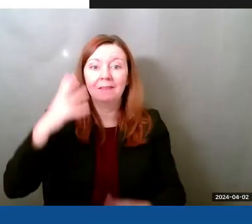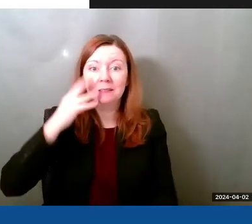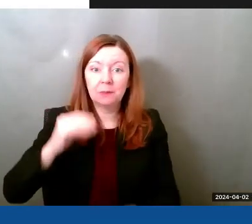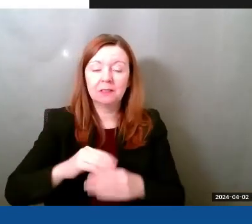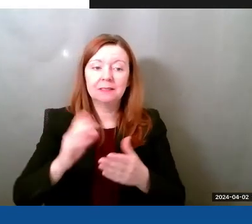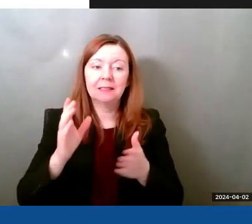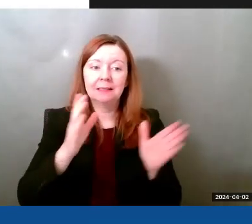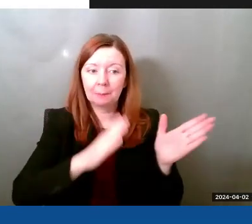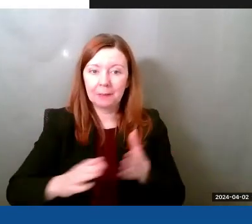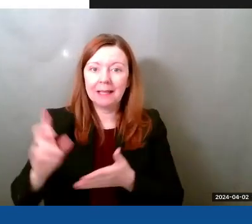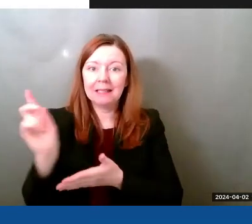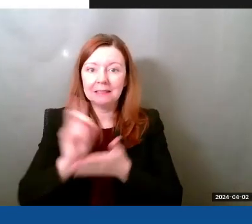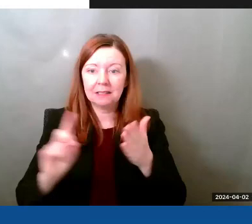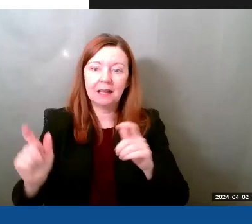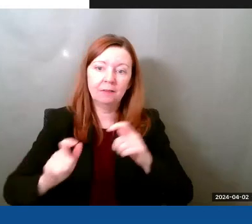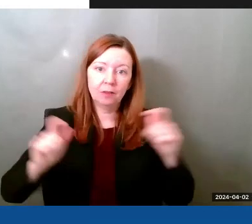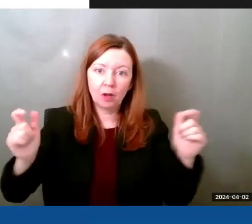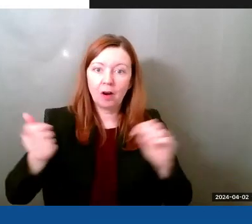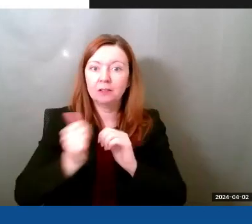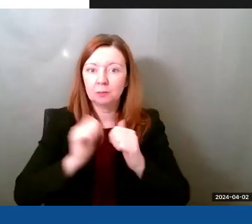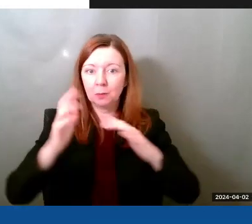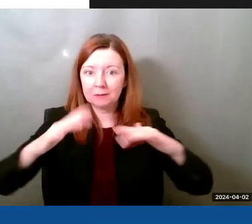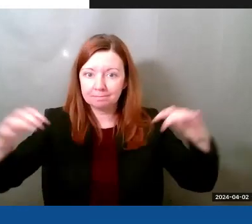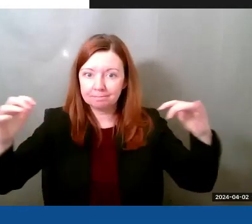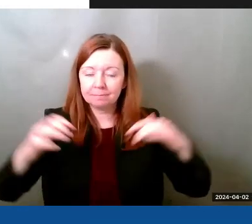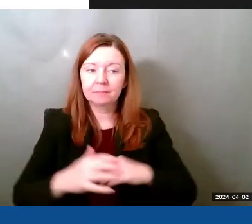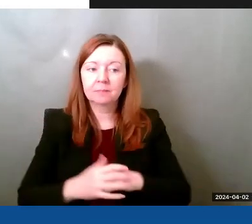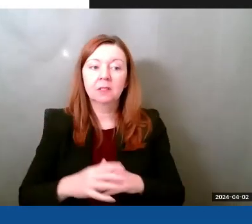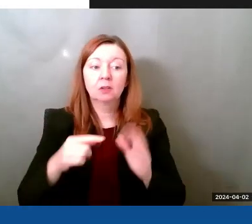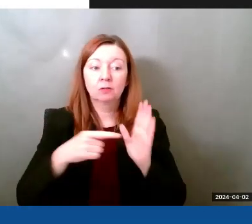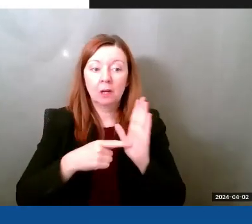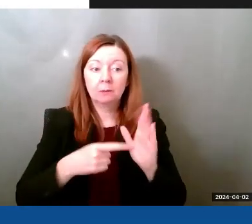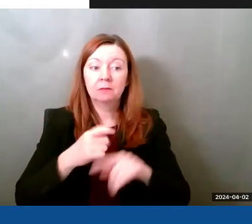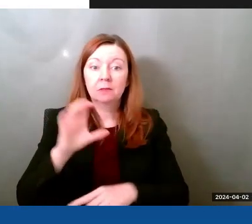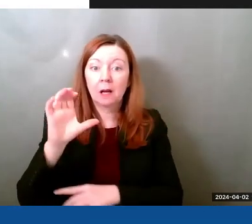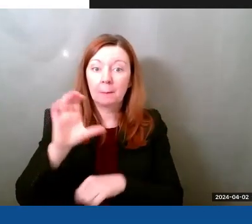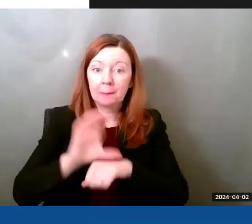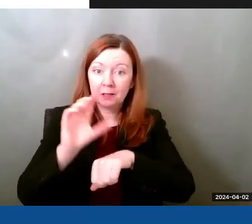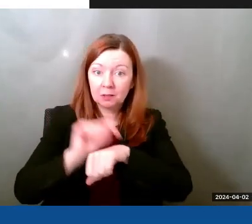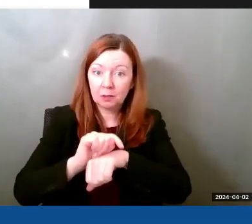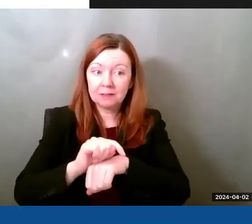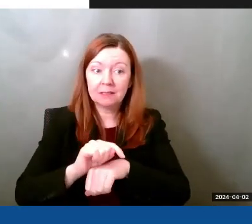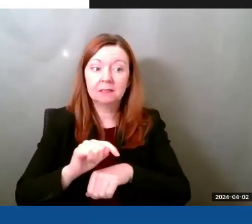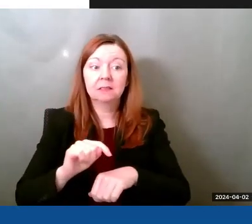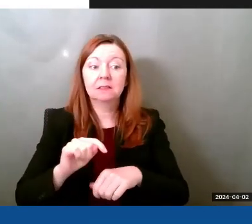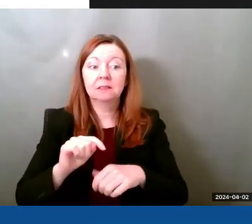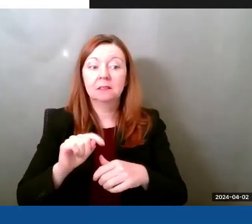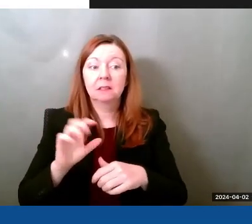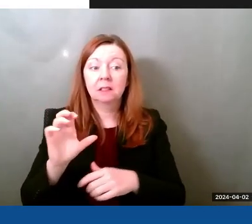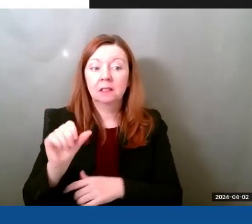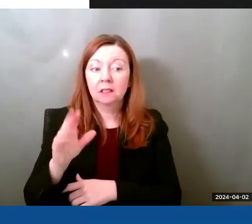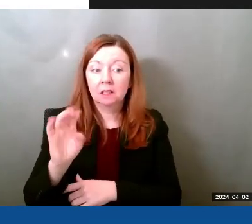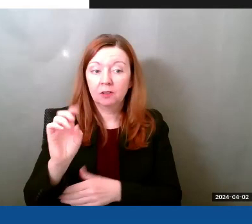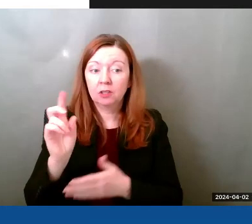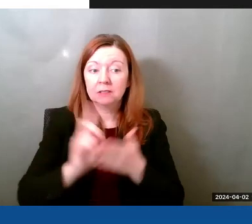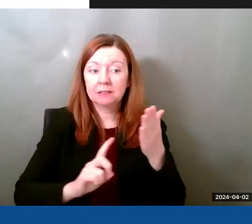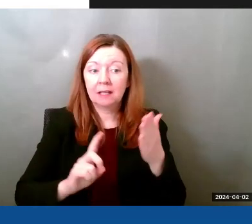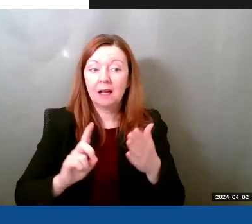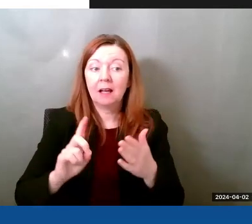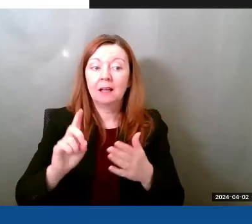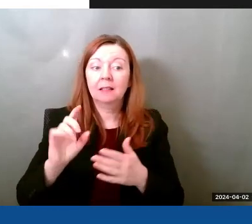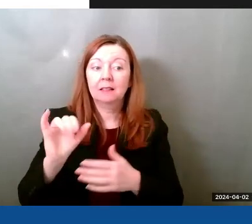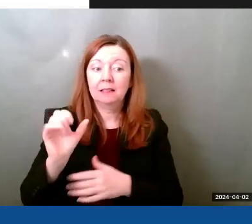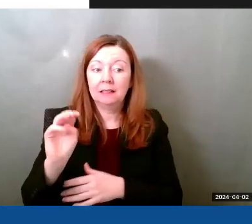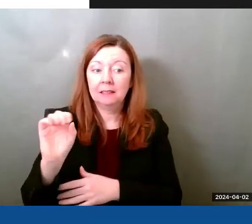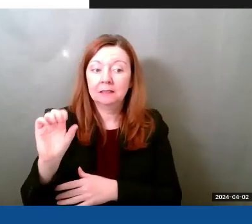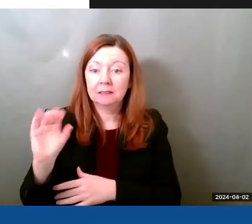of large sports arenas and stadiums. Representatives from the consultants, Convergence Design and Ian Smith Architects, are in attendance